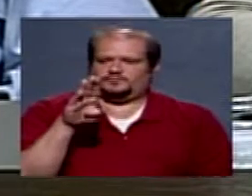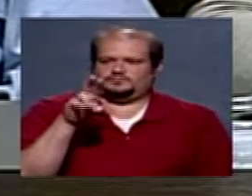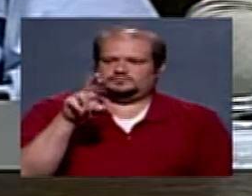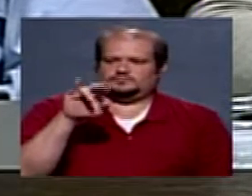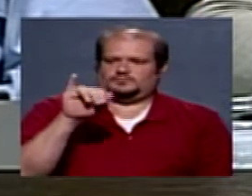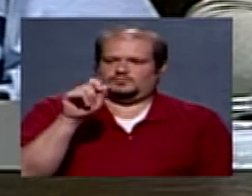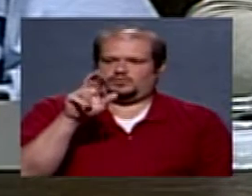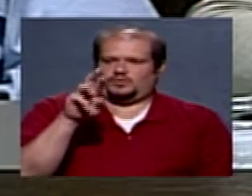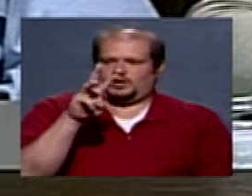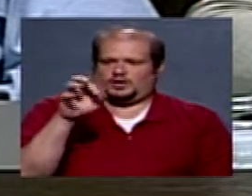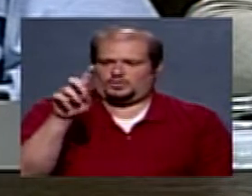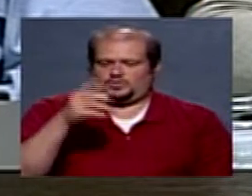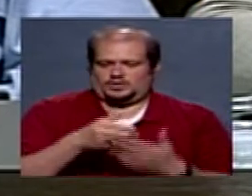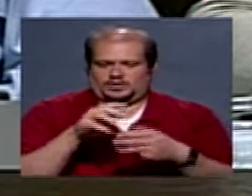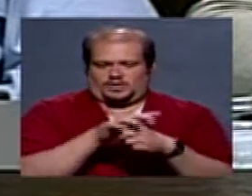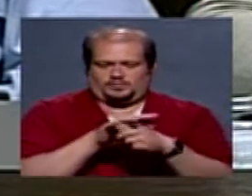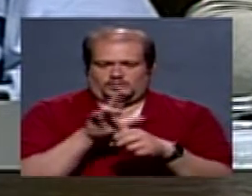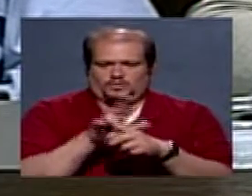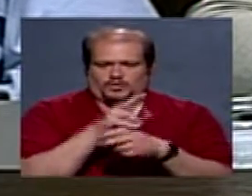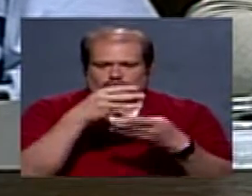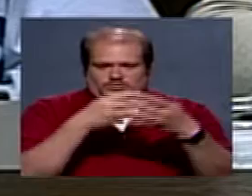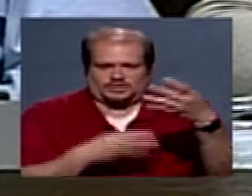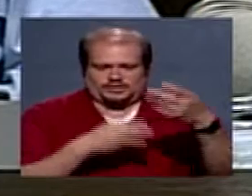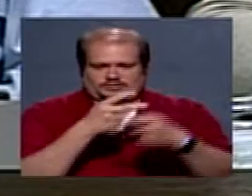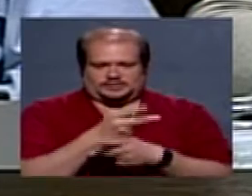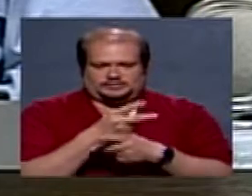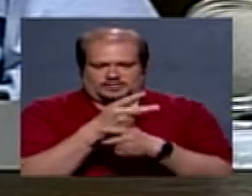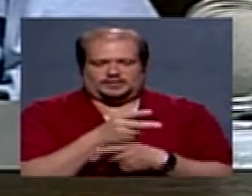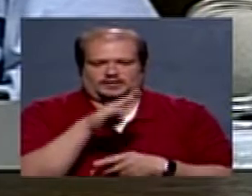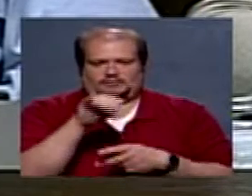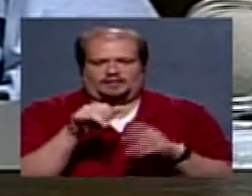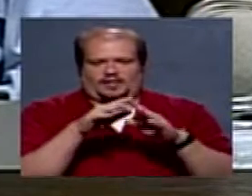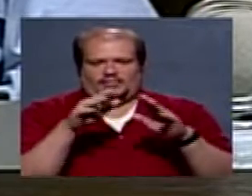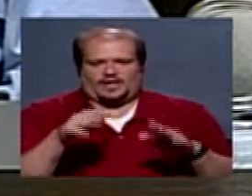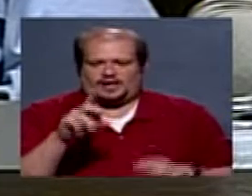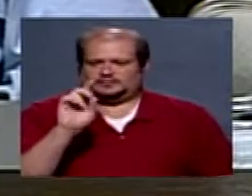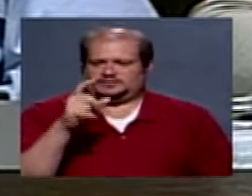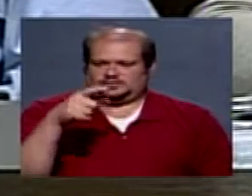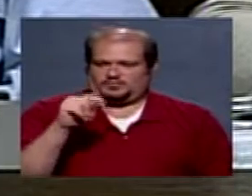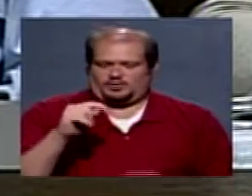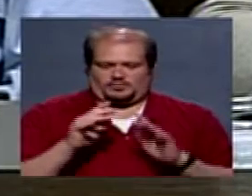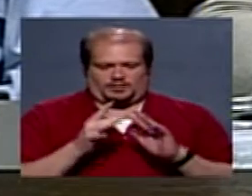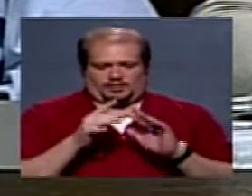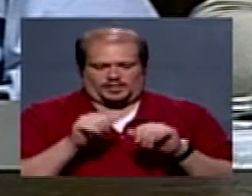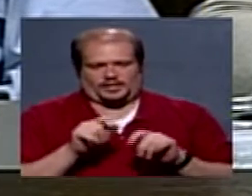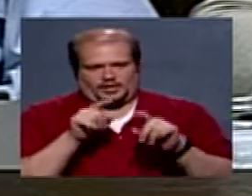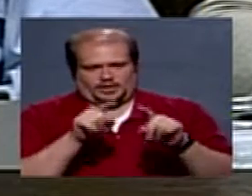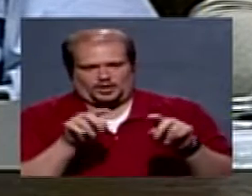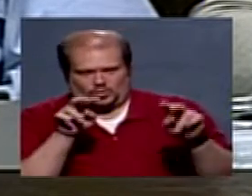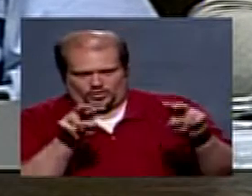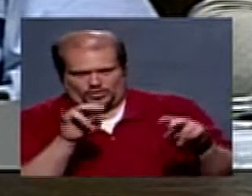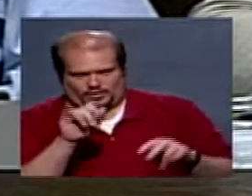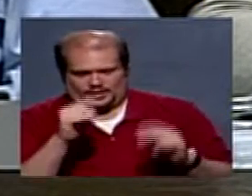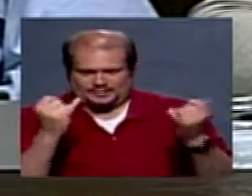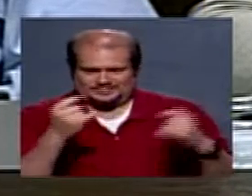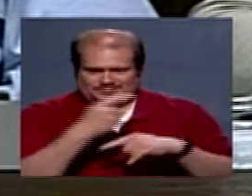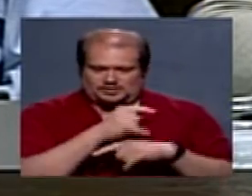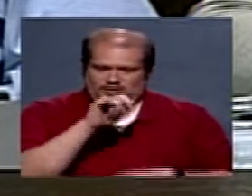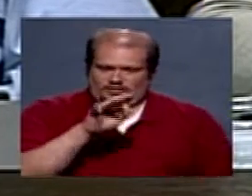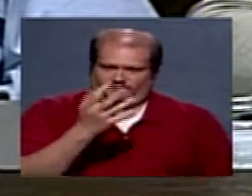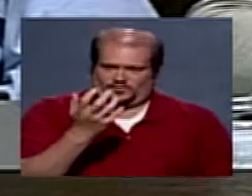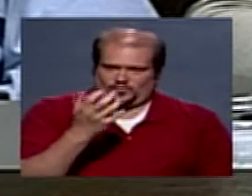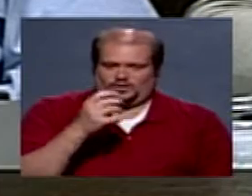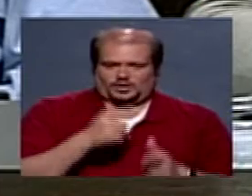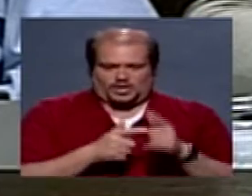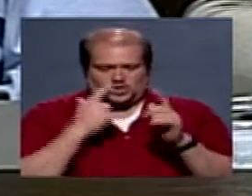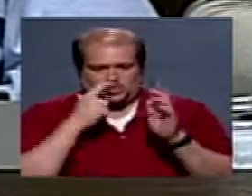neighborhood. We use the list that's maintained by the housing department. It's online. You can go online and look at it today if you want to.